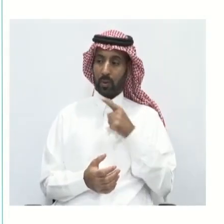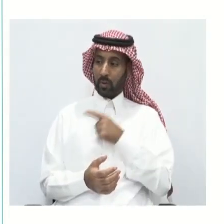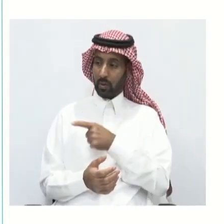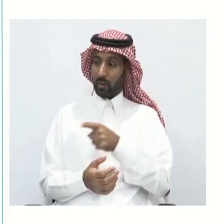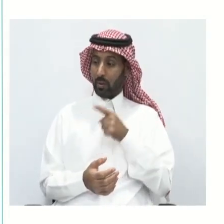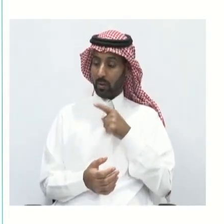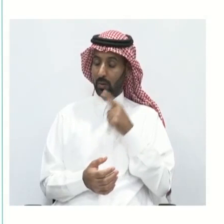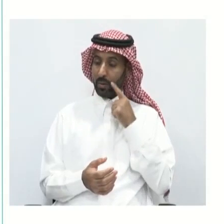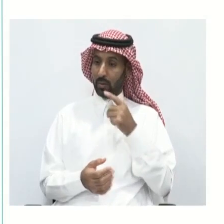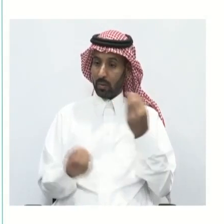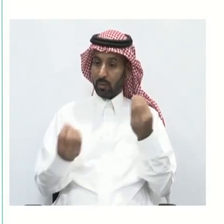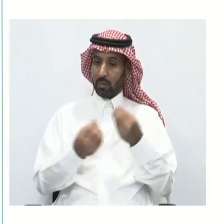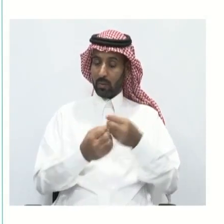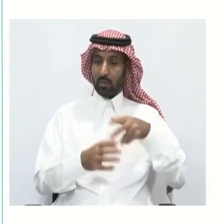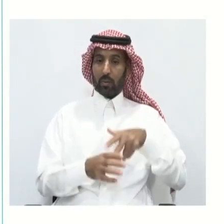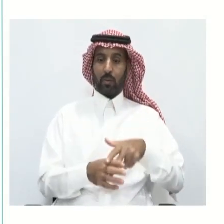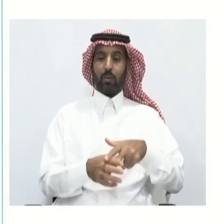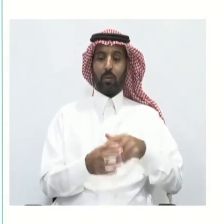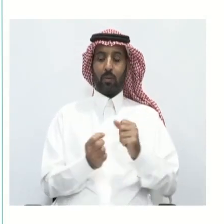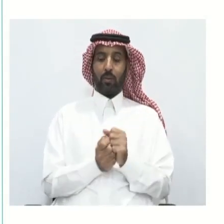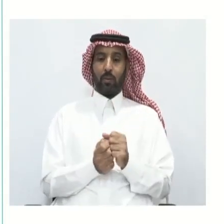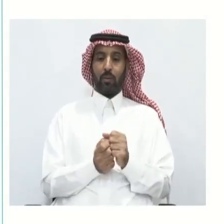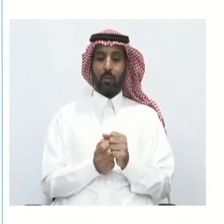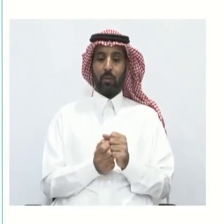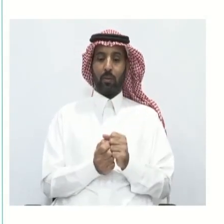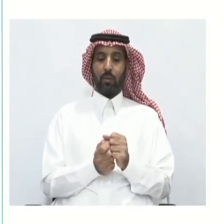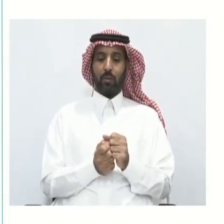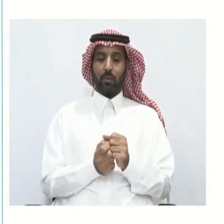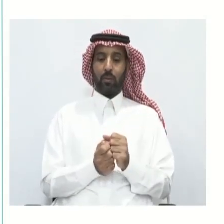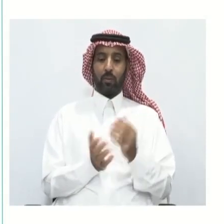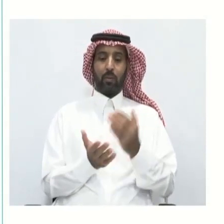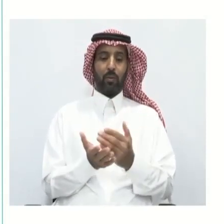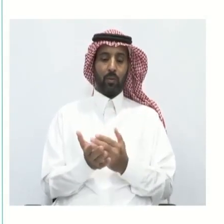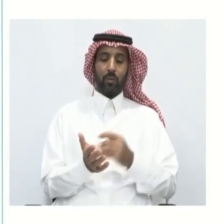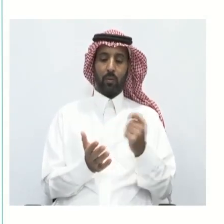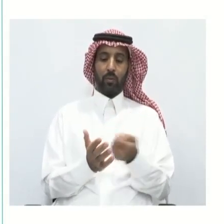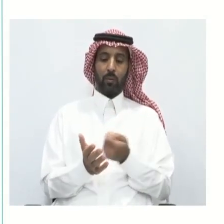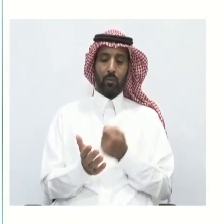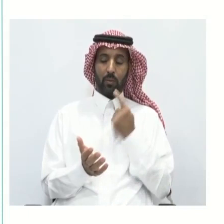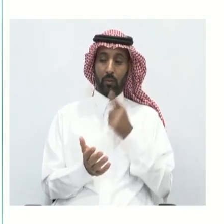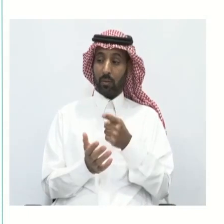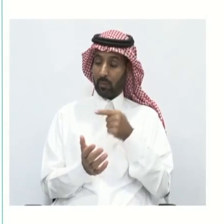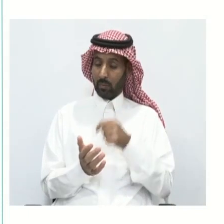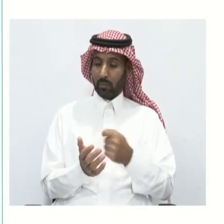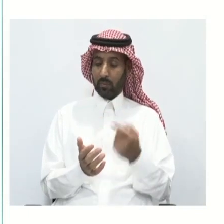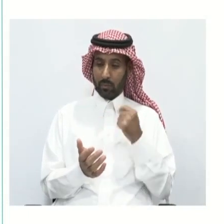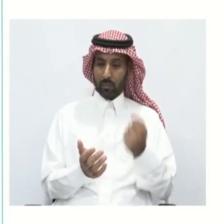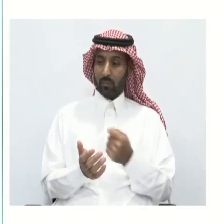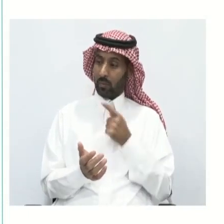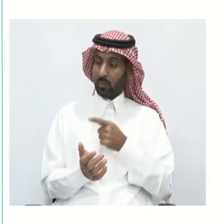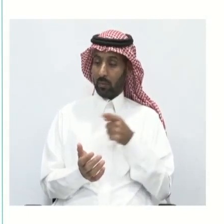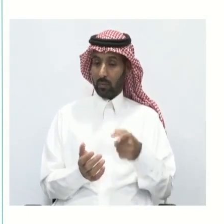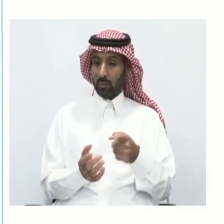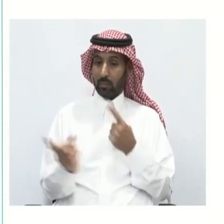going to write to? They're asking about the recipient of the letter. Are they going to write to?